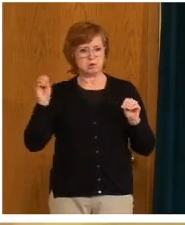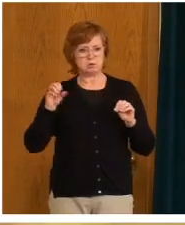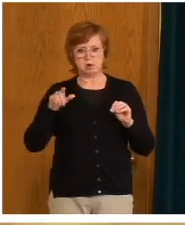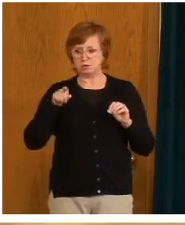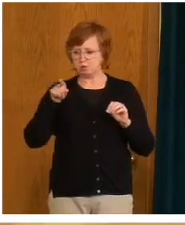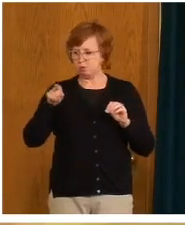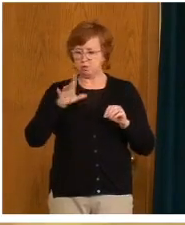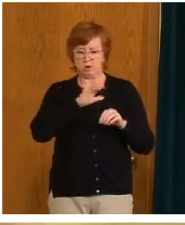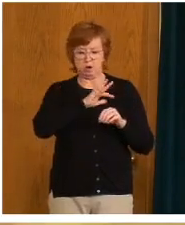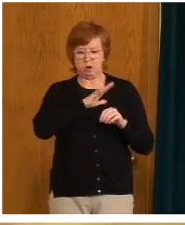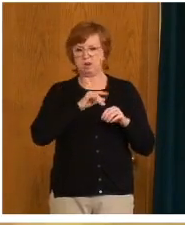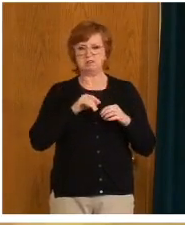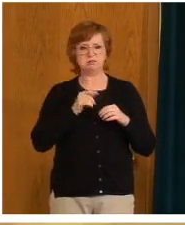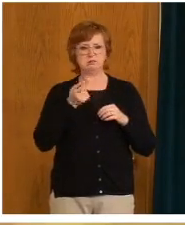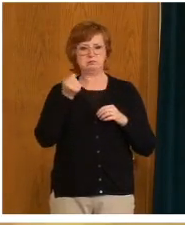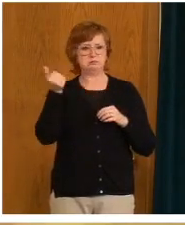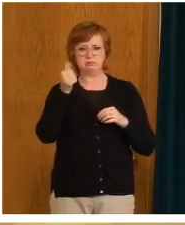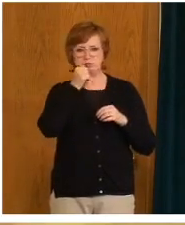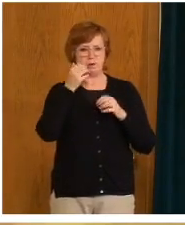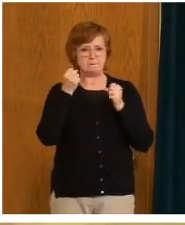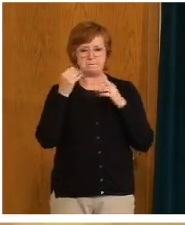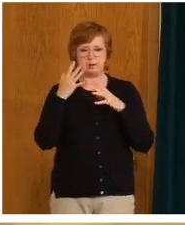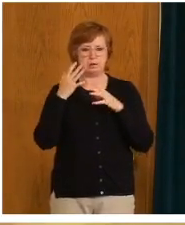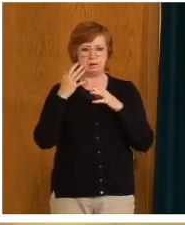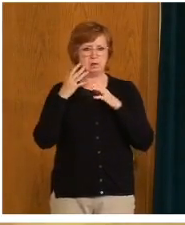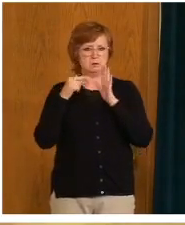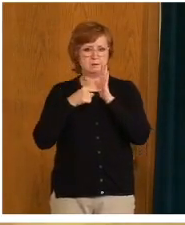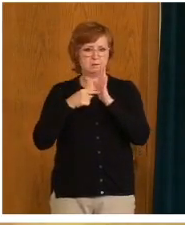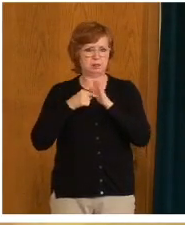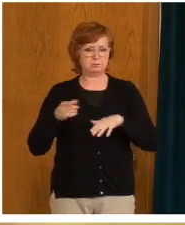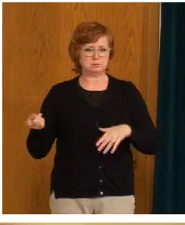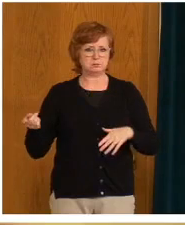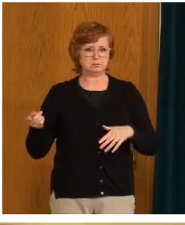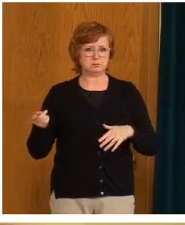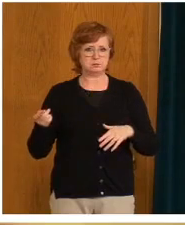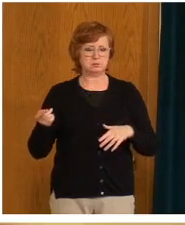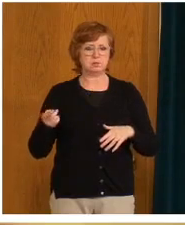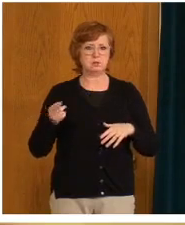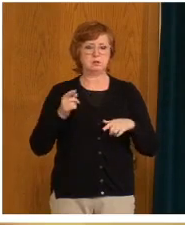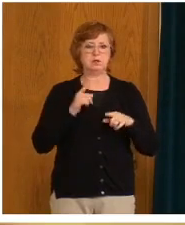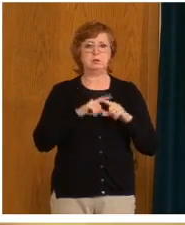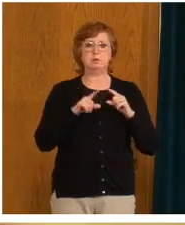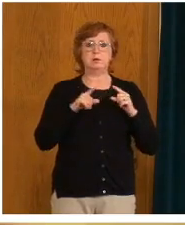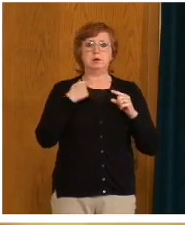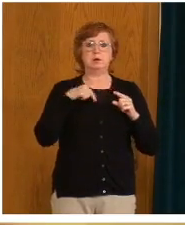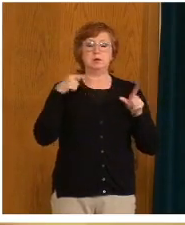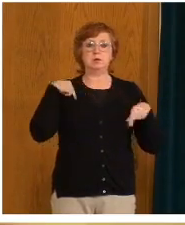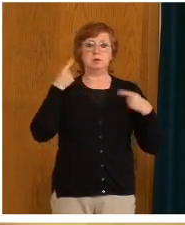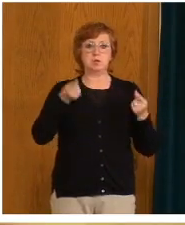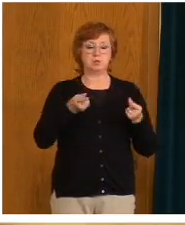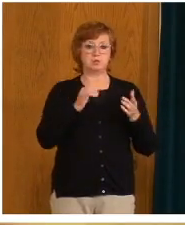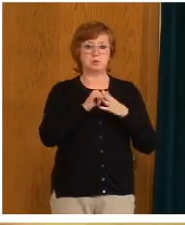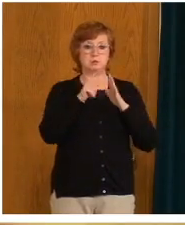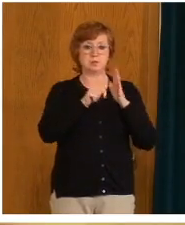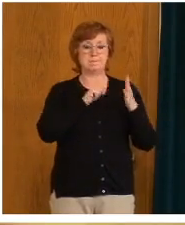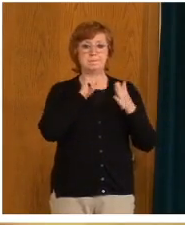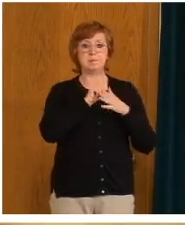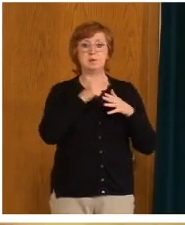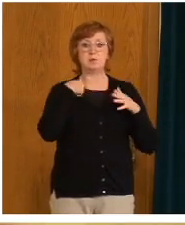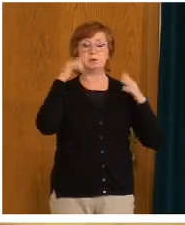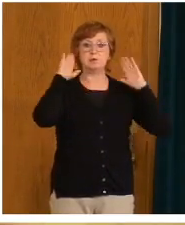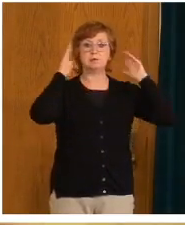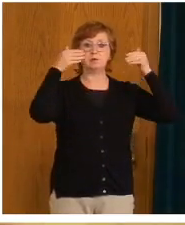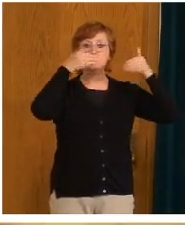know where ultimately that will ultimately plateau out. But throughout the vaccination campaign, we've been very focused